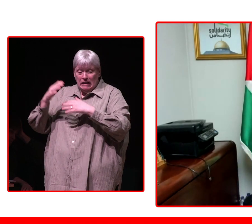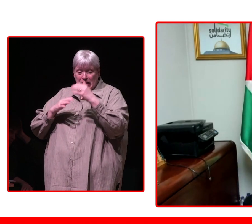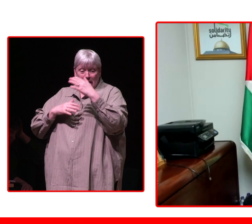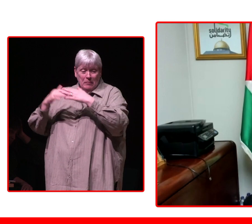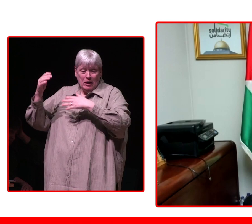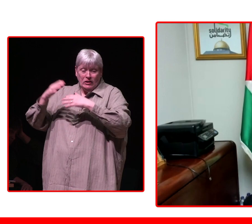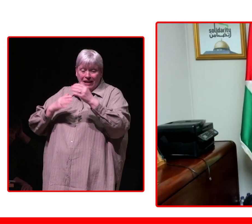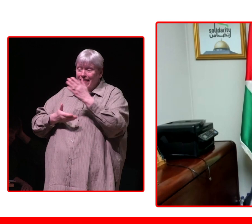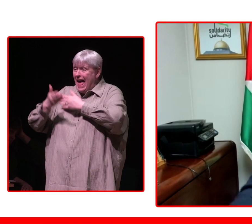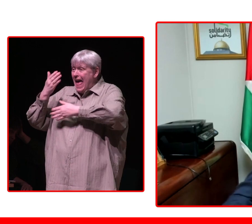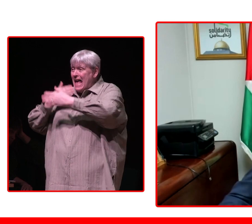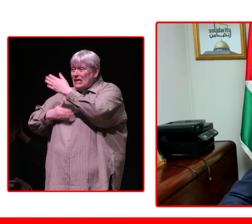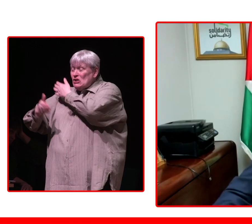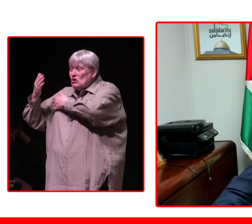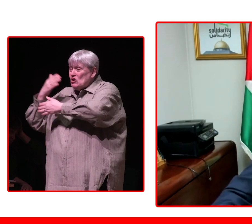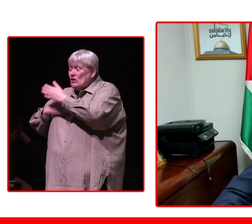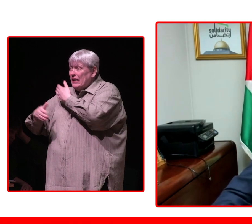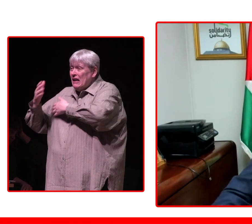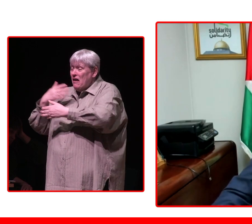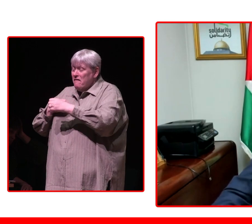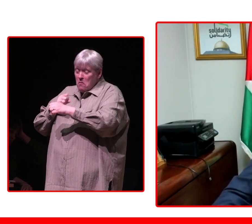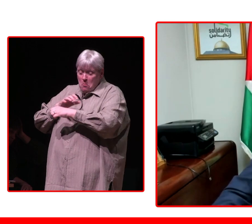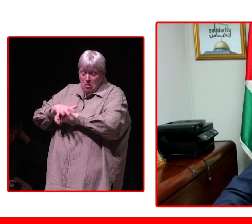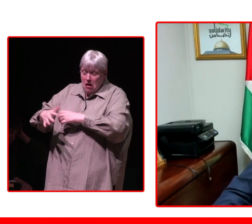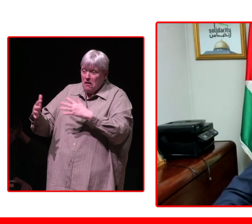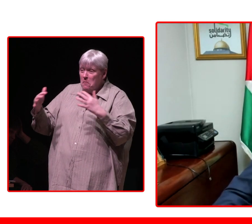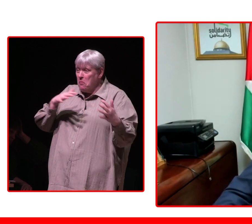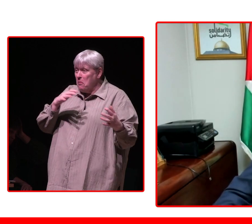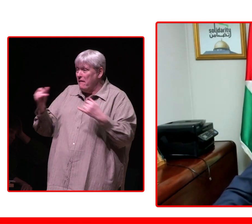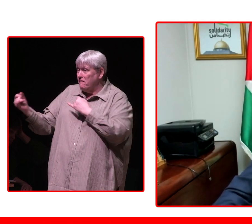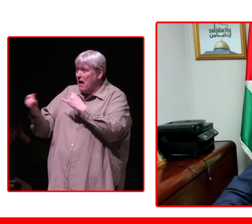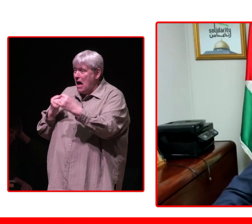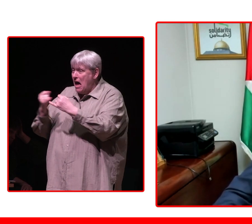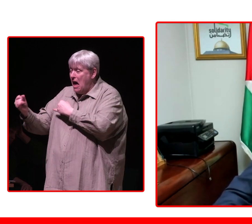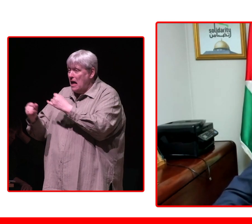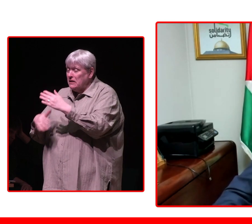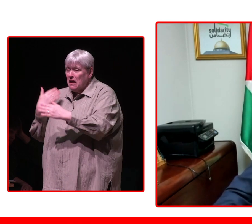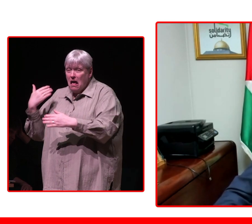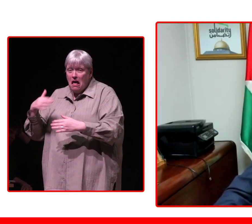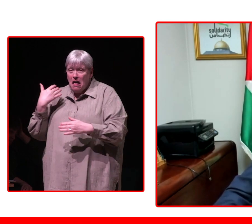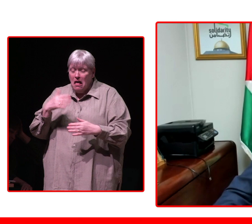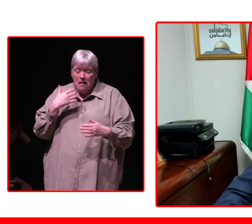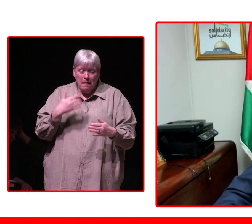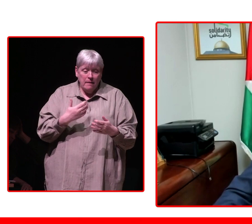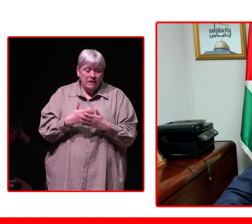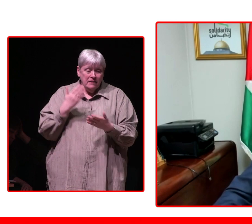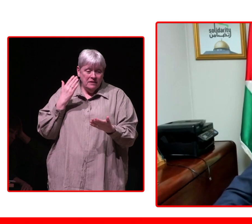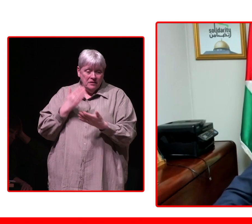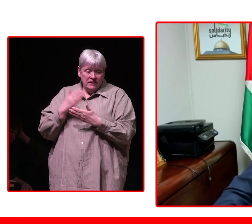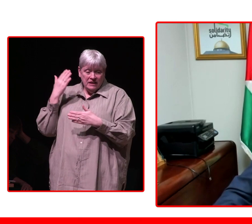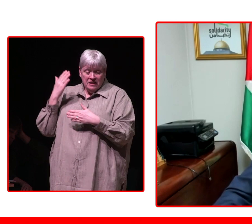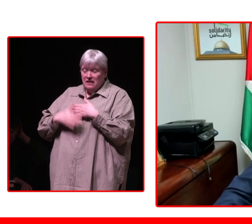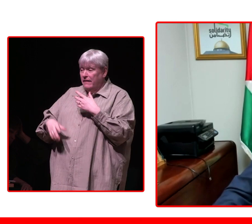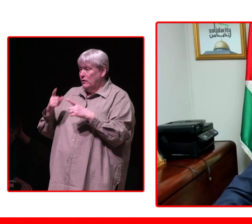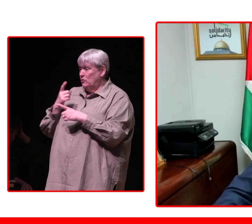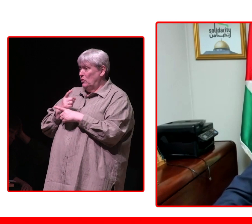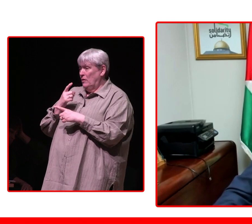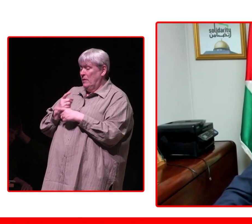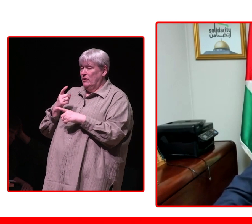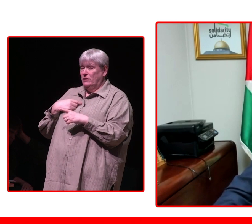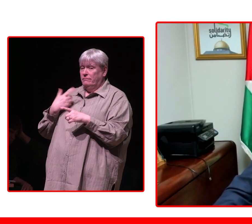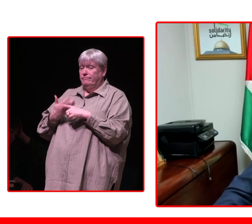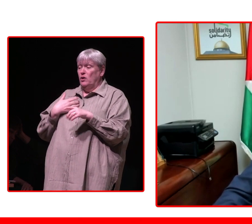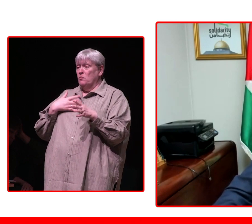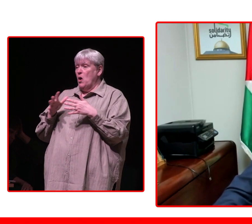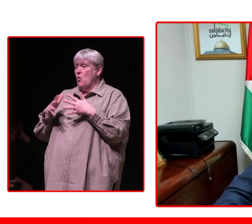history of blind support from its Western sponsors, backers, that never took seriously into account